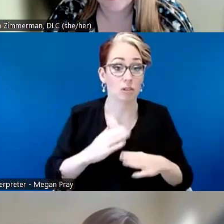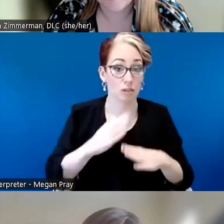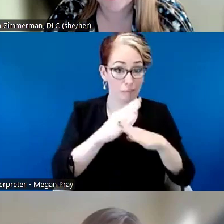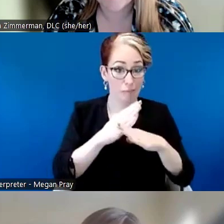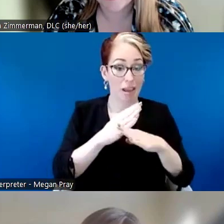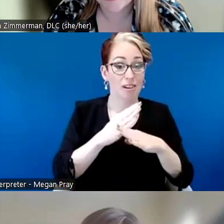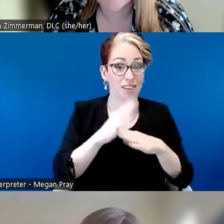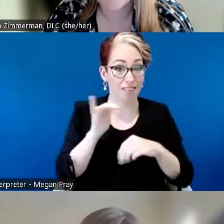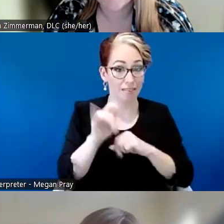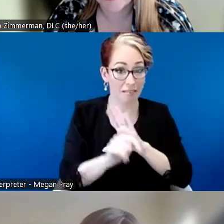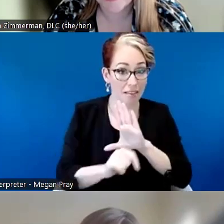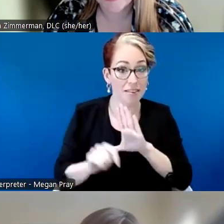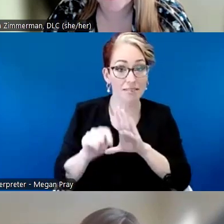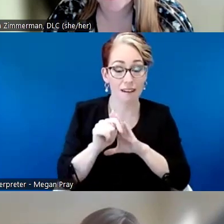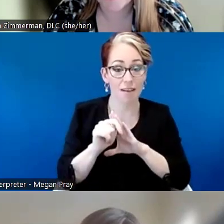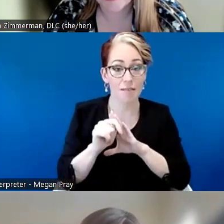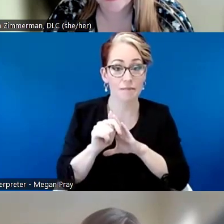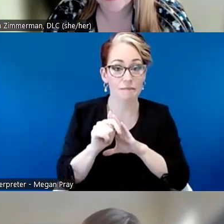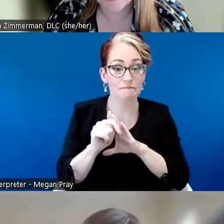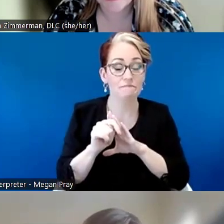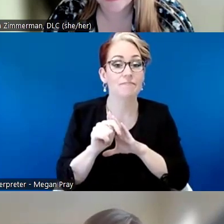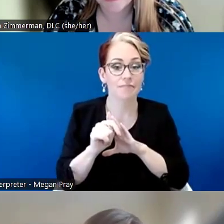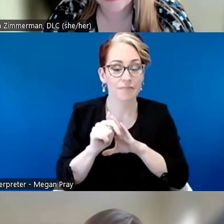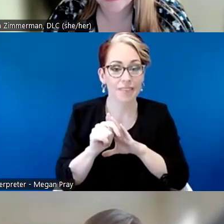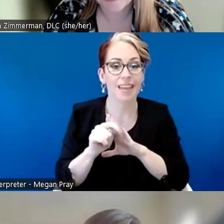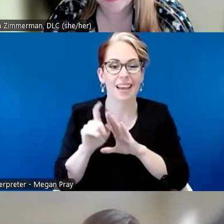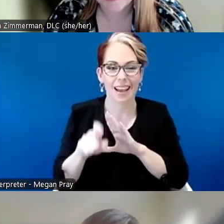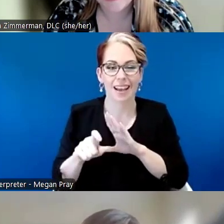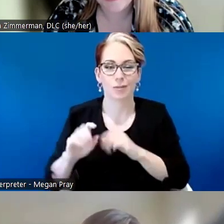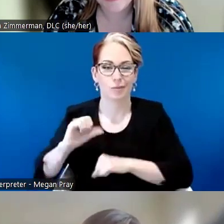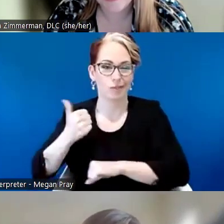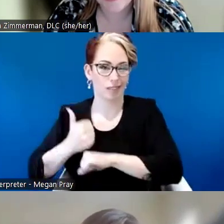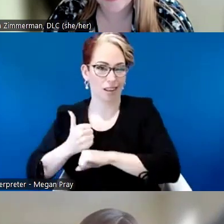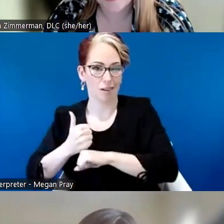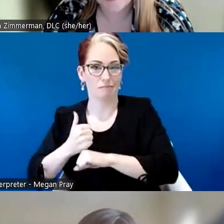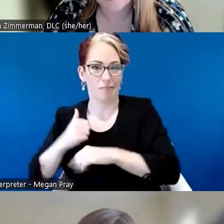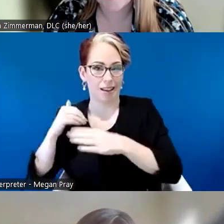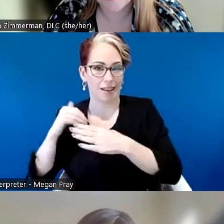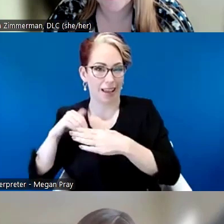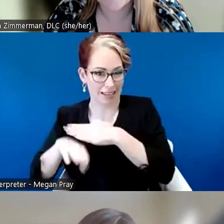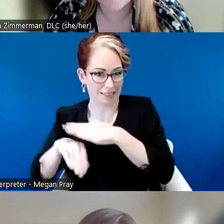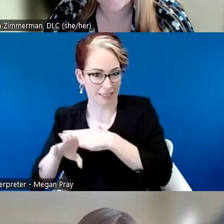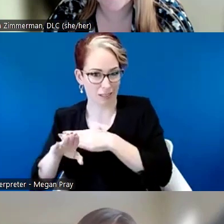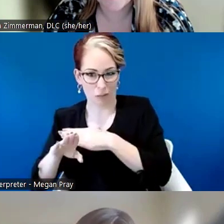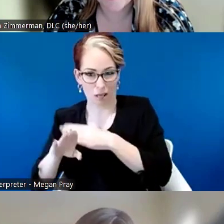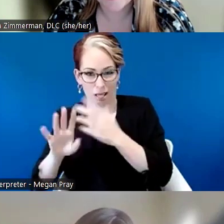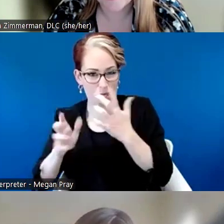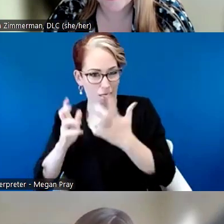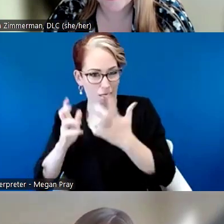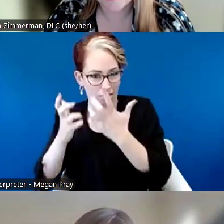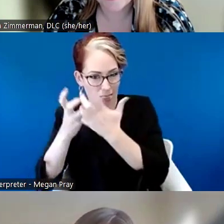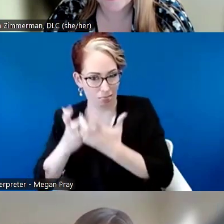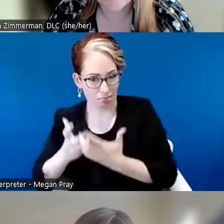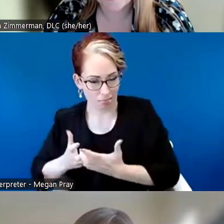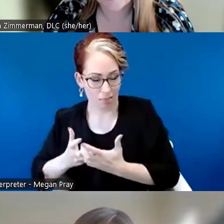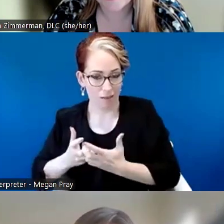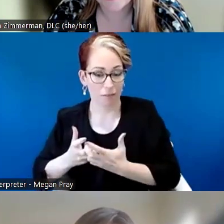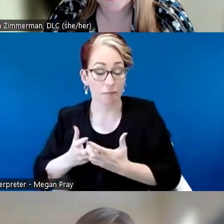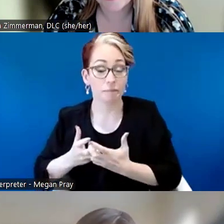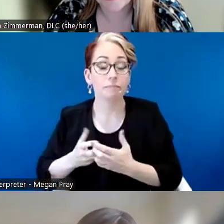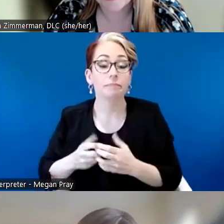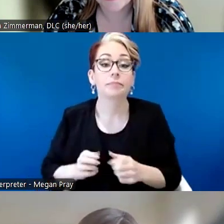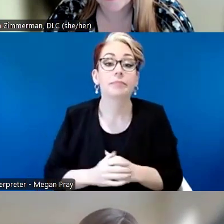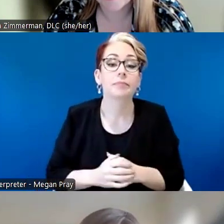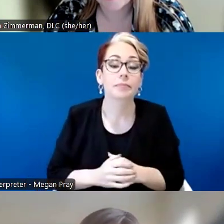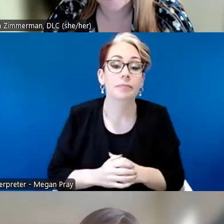the accessible procedures were put in place was that the Secretary of the Commonwealth